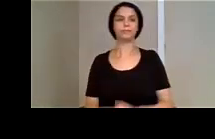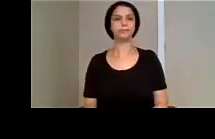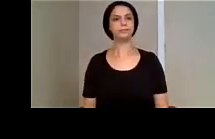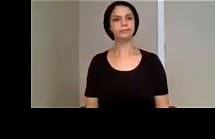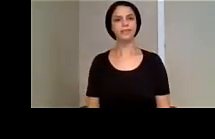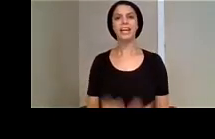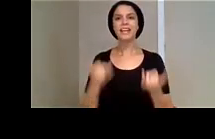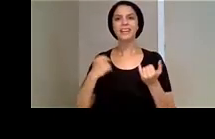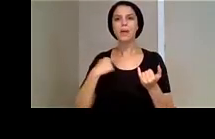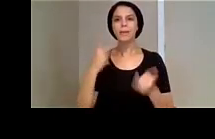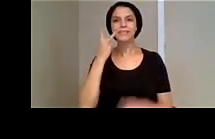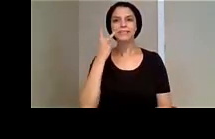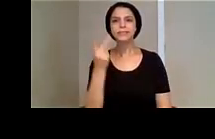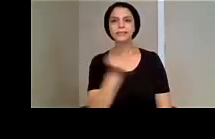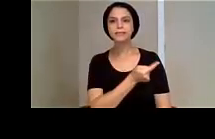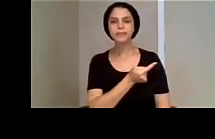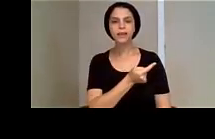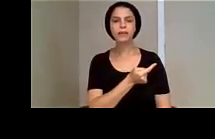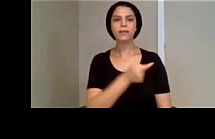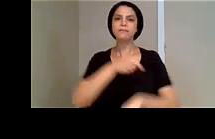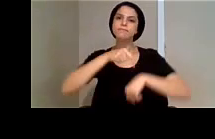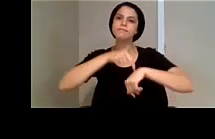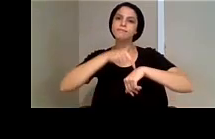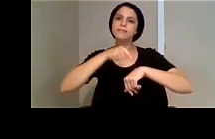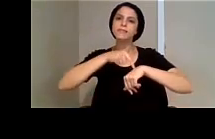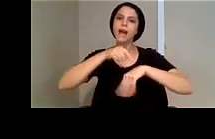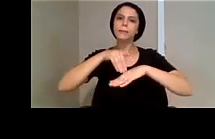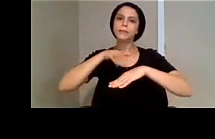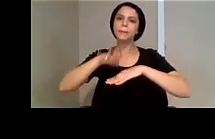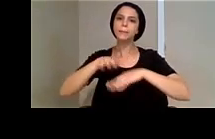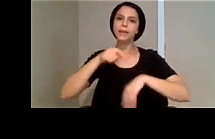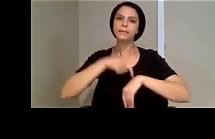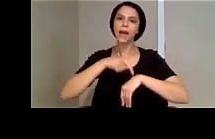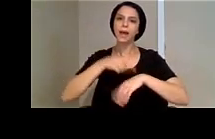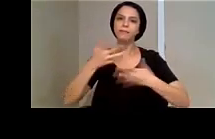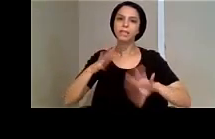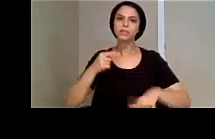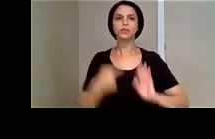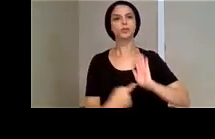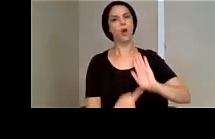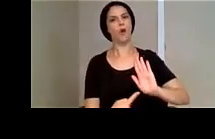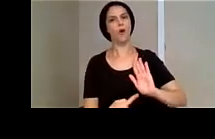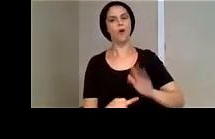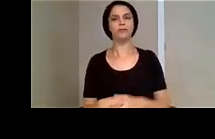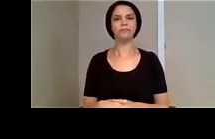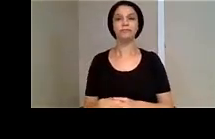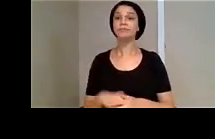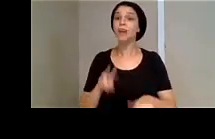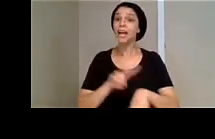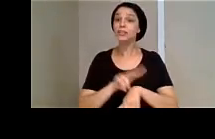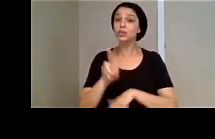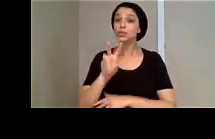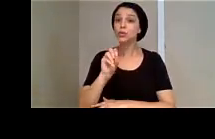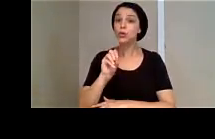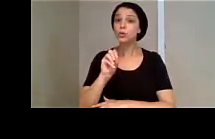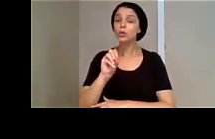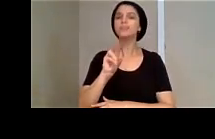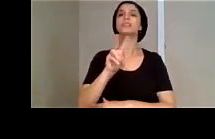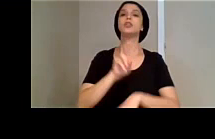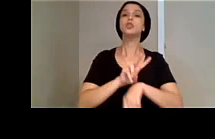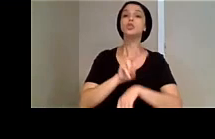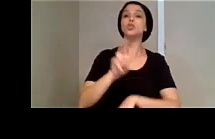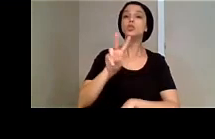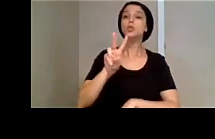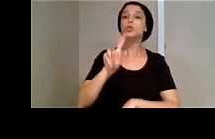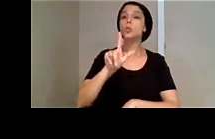now I can see I have a timestamp that it was submitted today, okay, at 2:29. And to celebrate that I